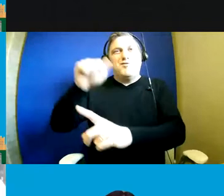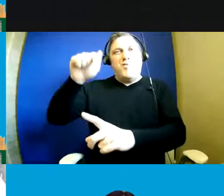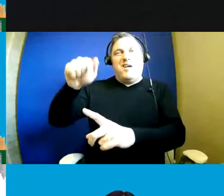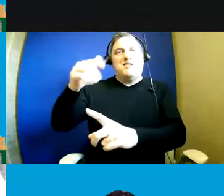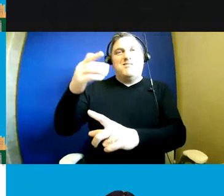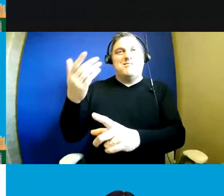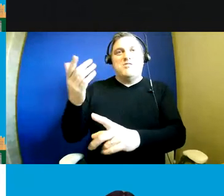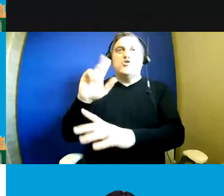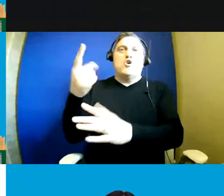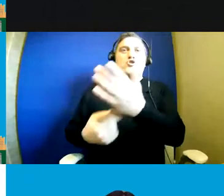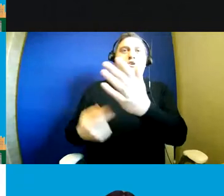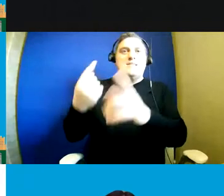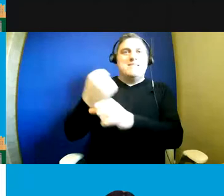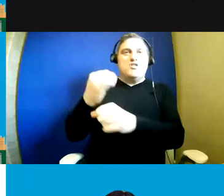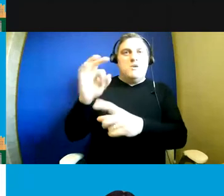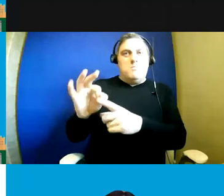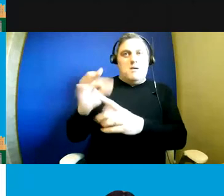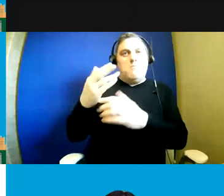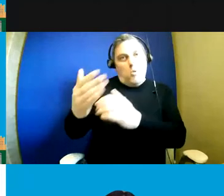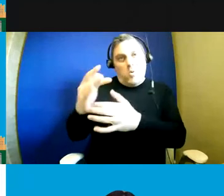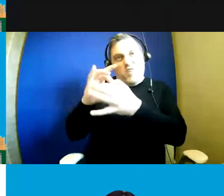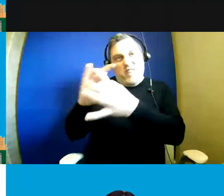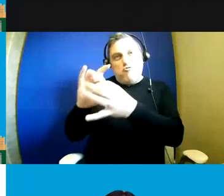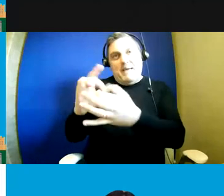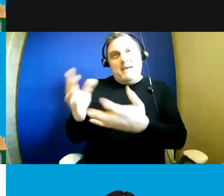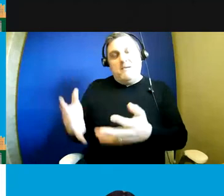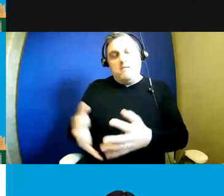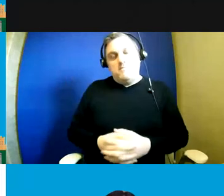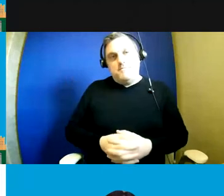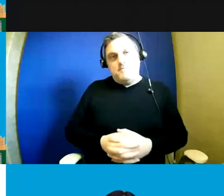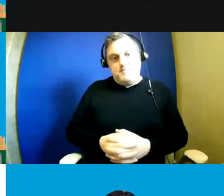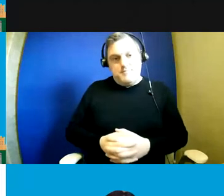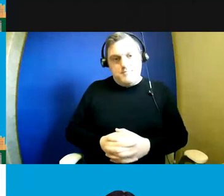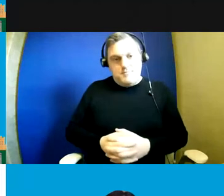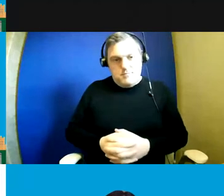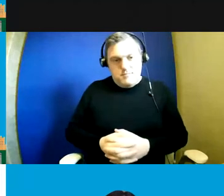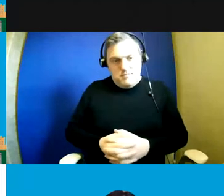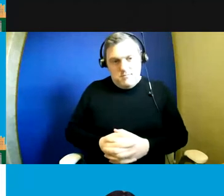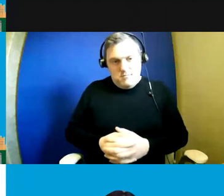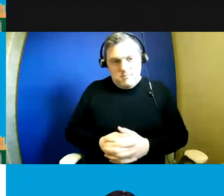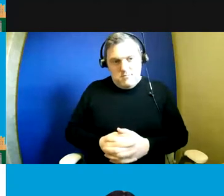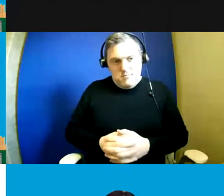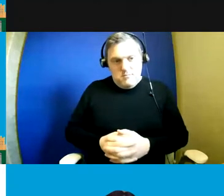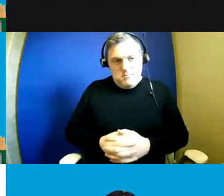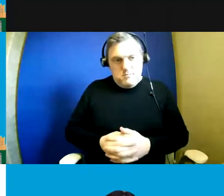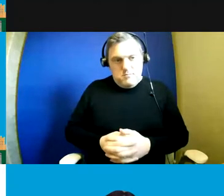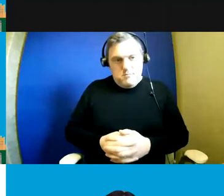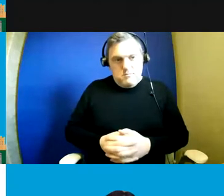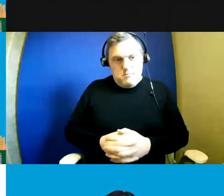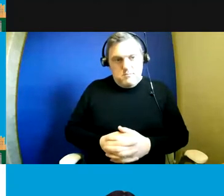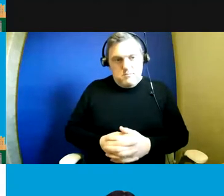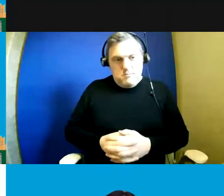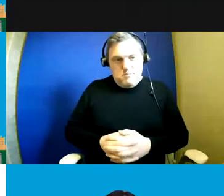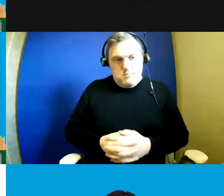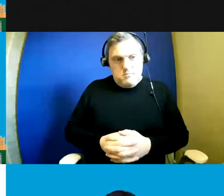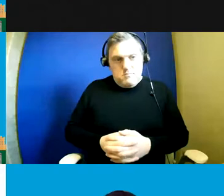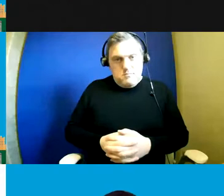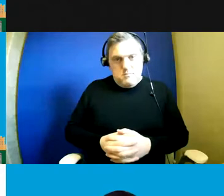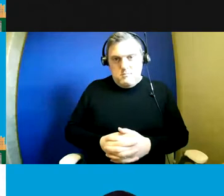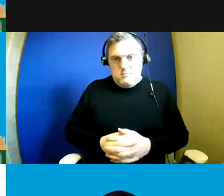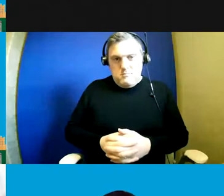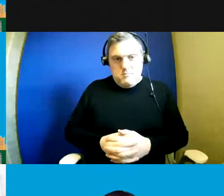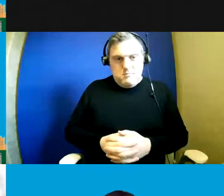therapy input at that point, which a GP isn't necessarily best placed to give. That's lovely, Rebecca. Thank you.